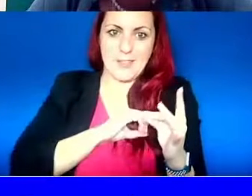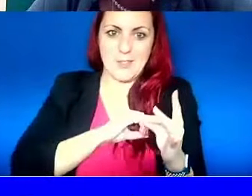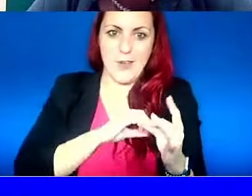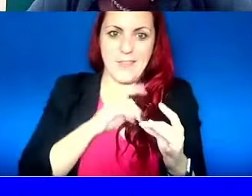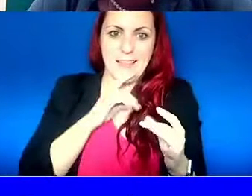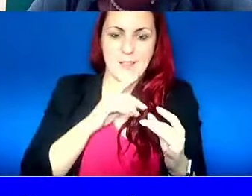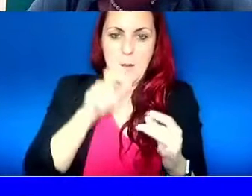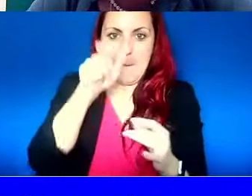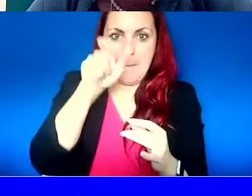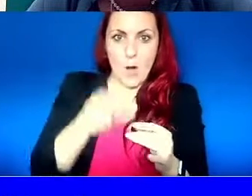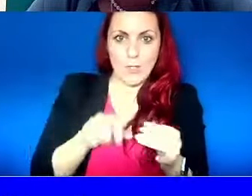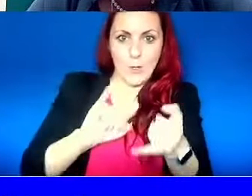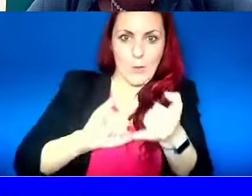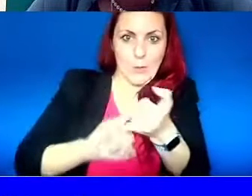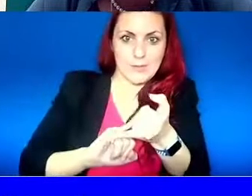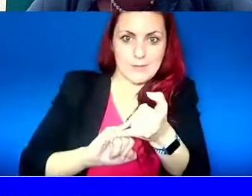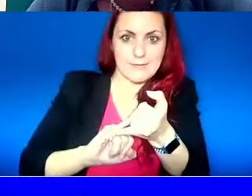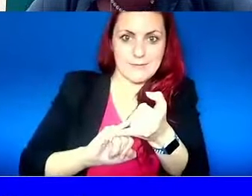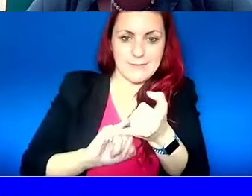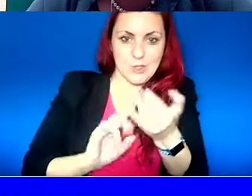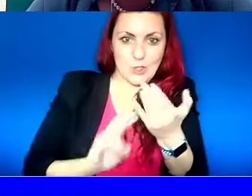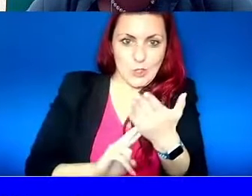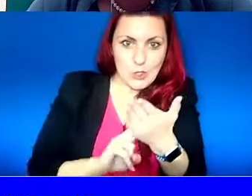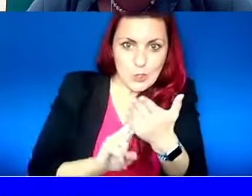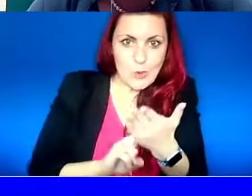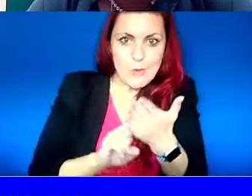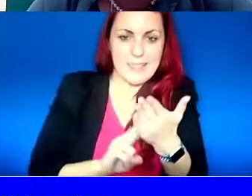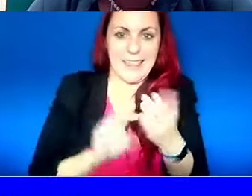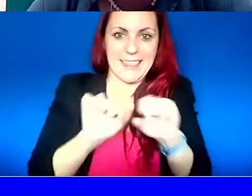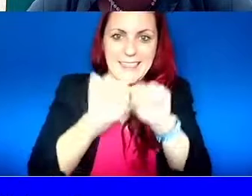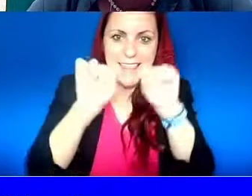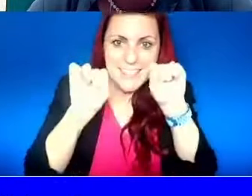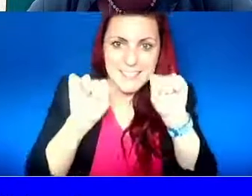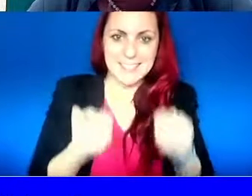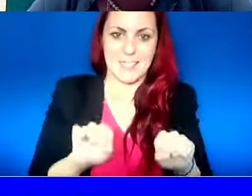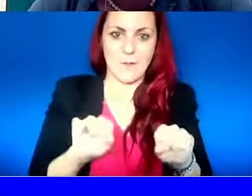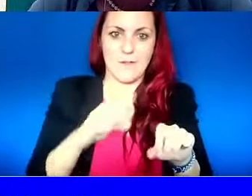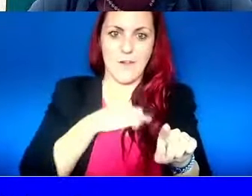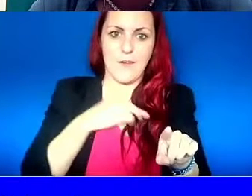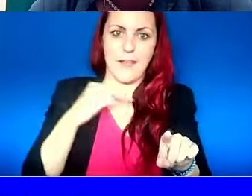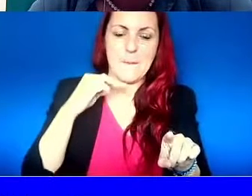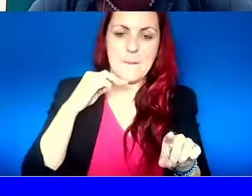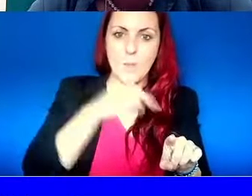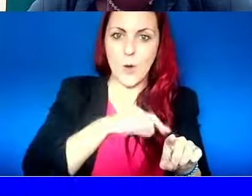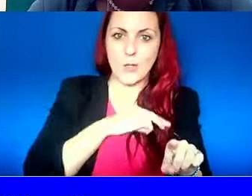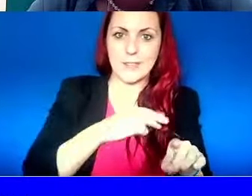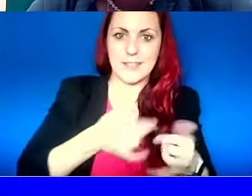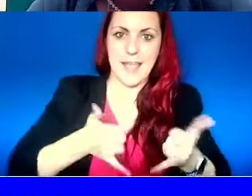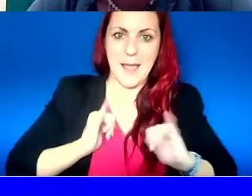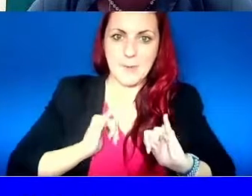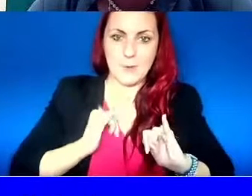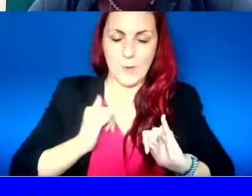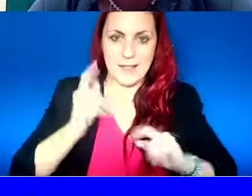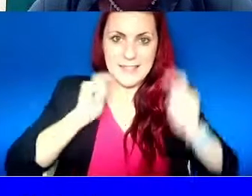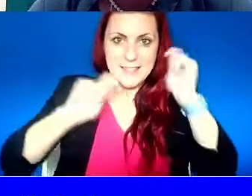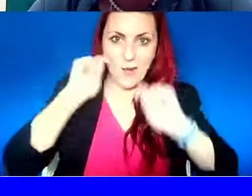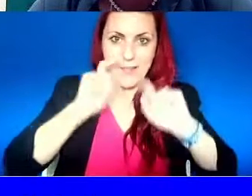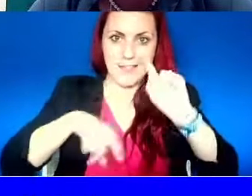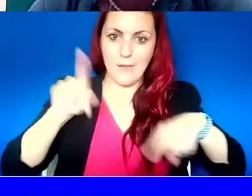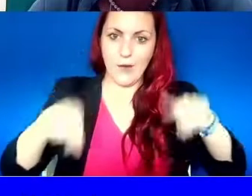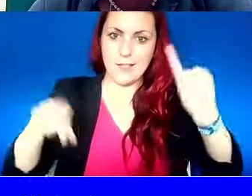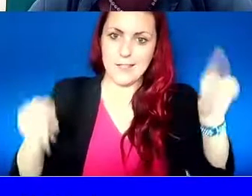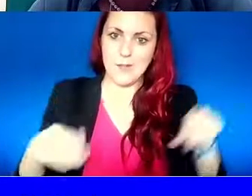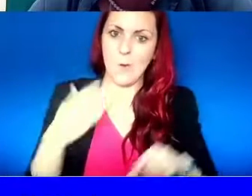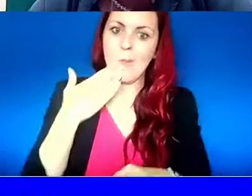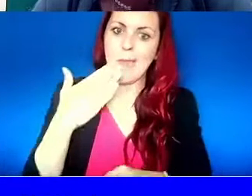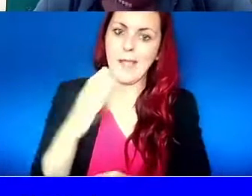the litigant at the heart of the justice system with all their diversity. So thank you for that,